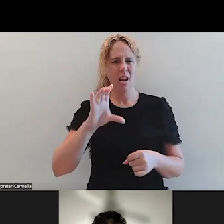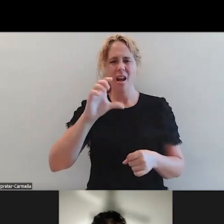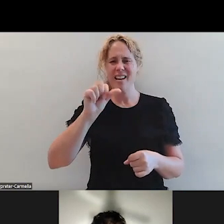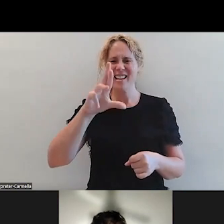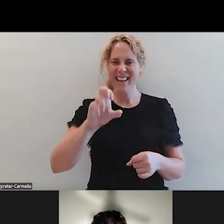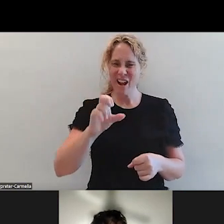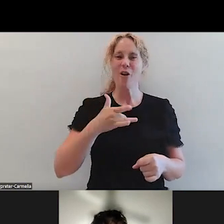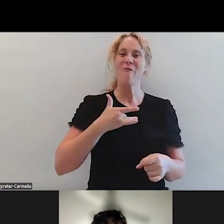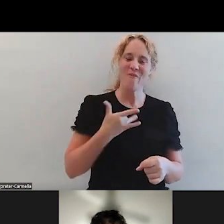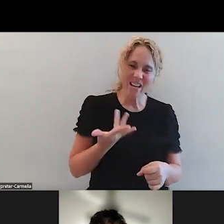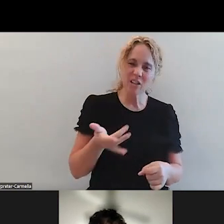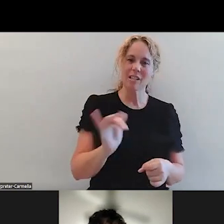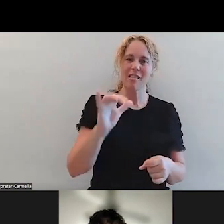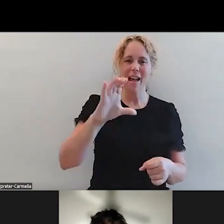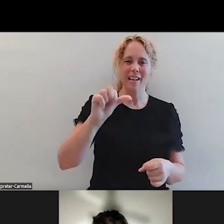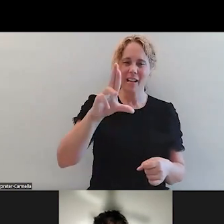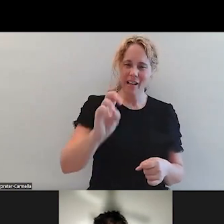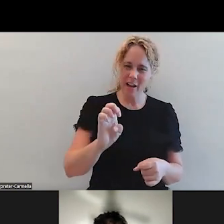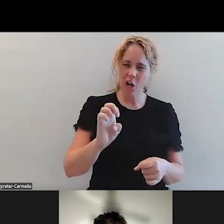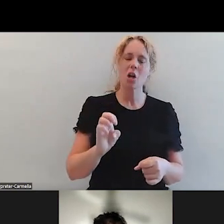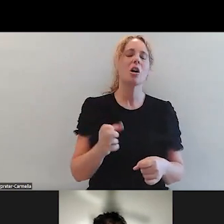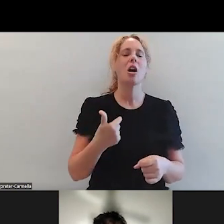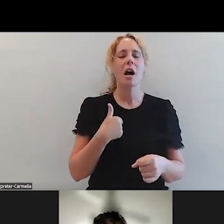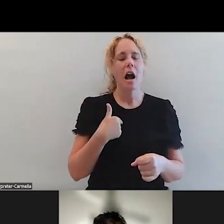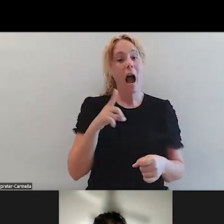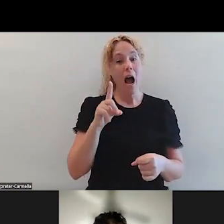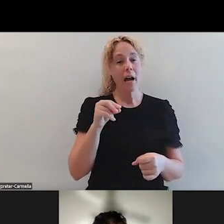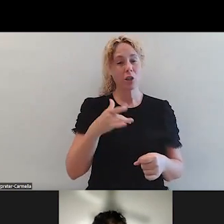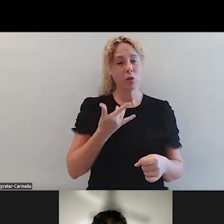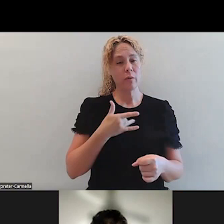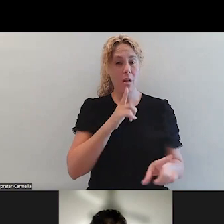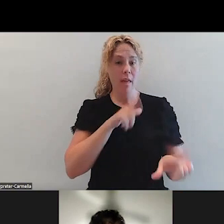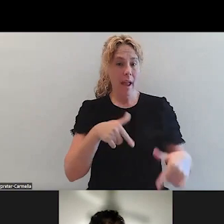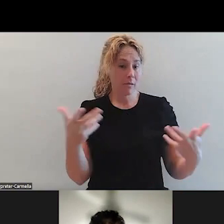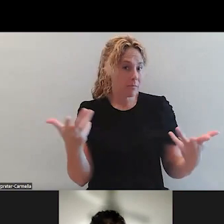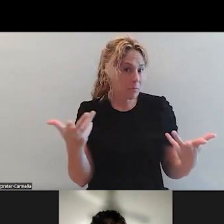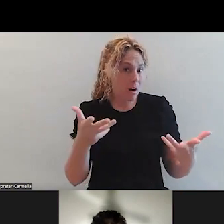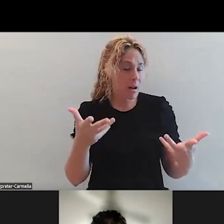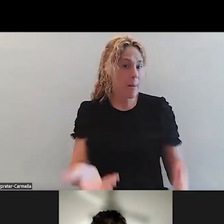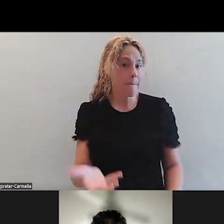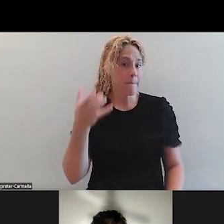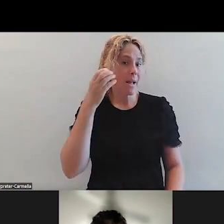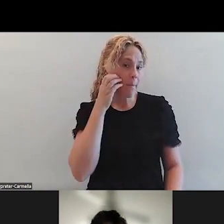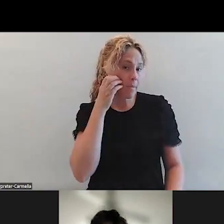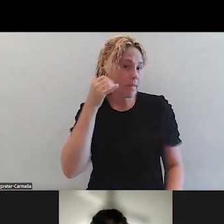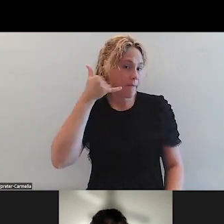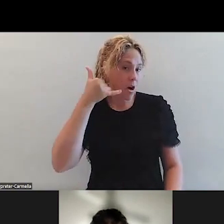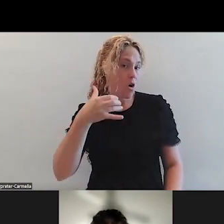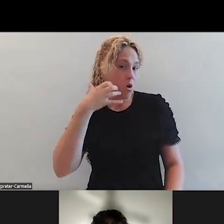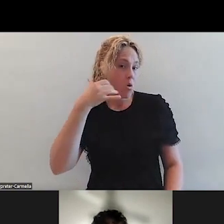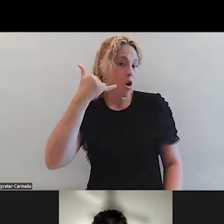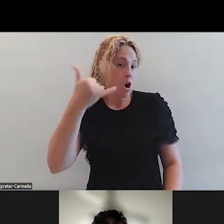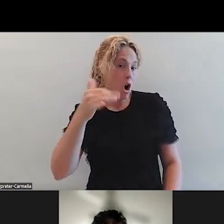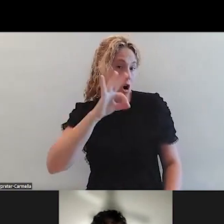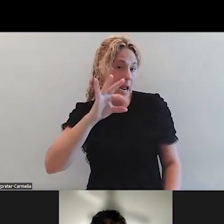like care. And to that, I do think that the answer is when you pick up the phone to call